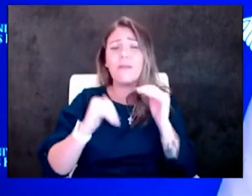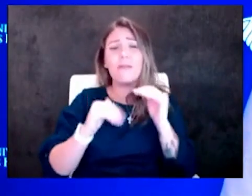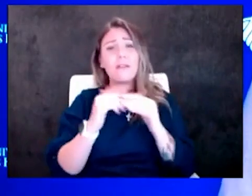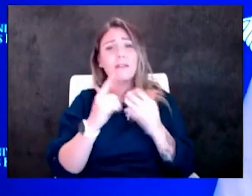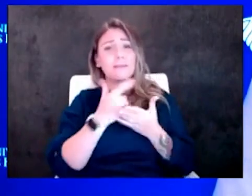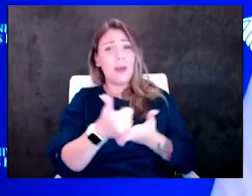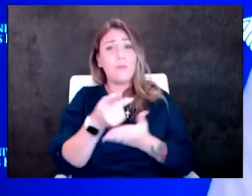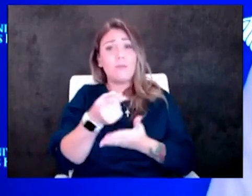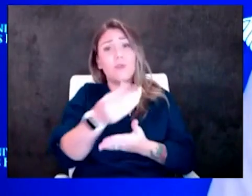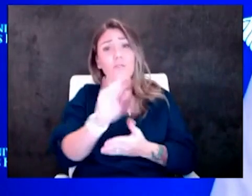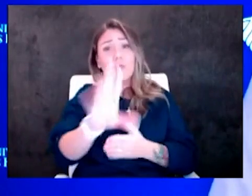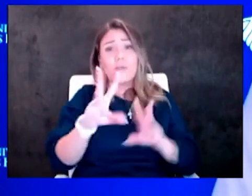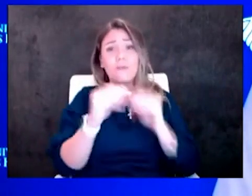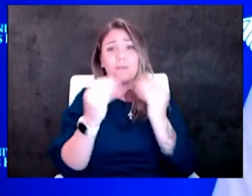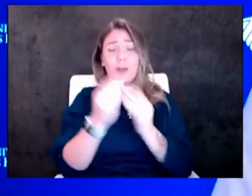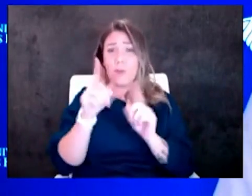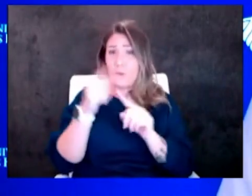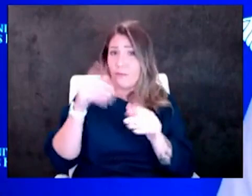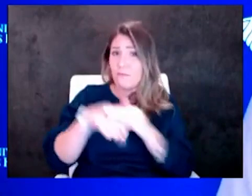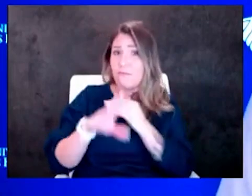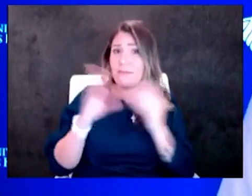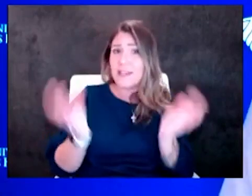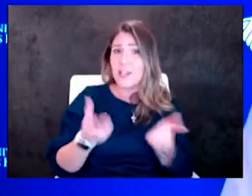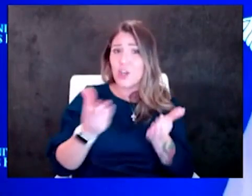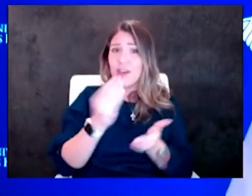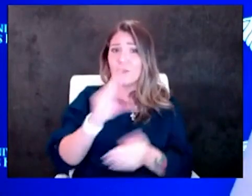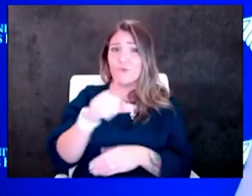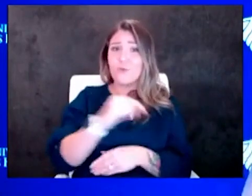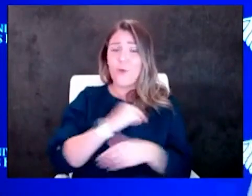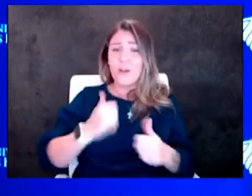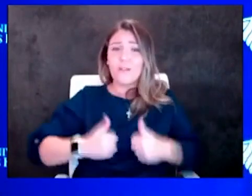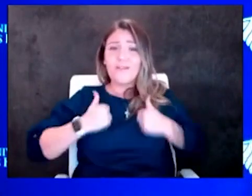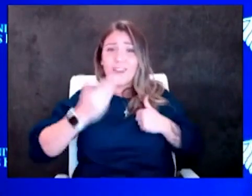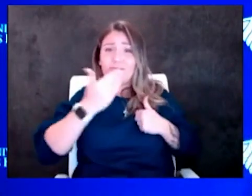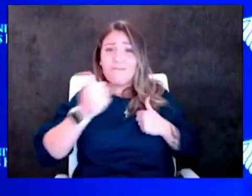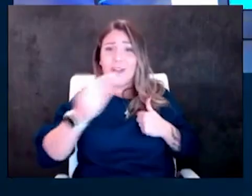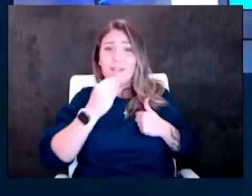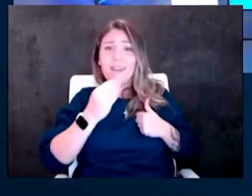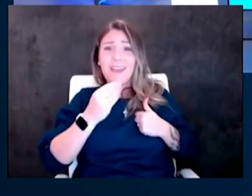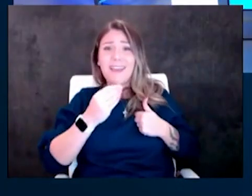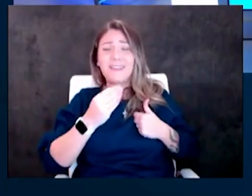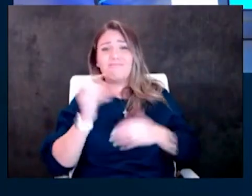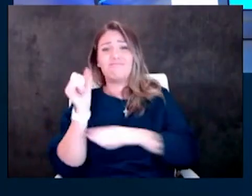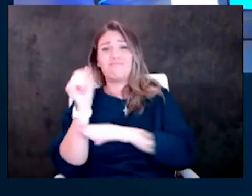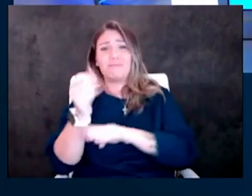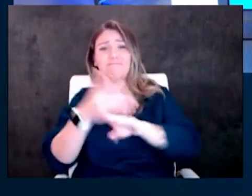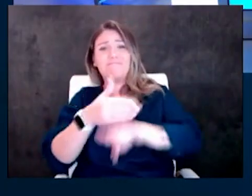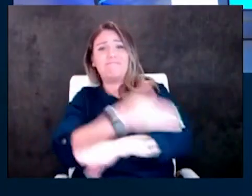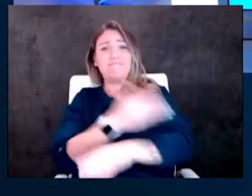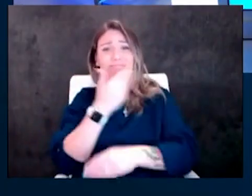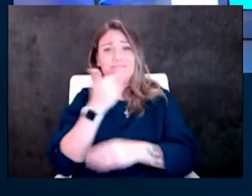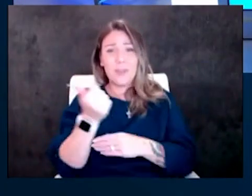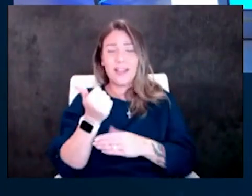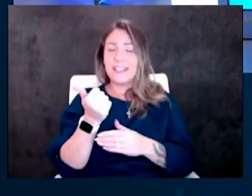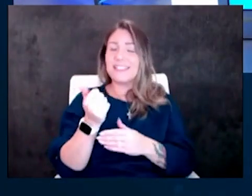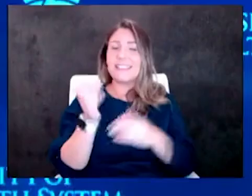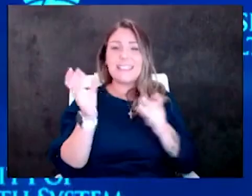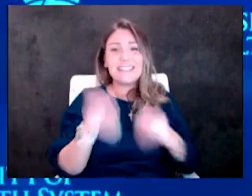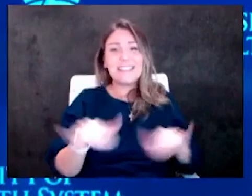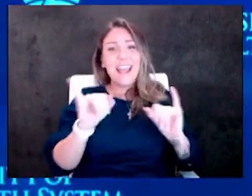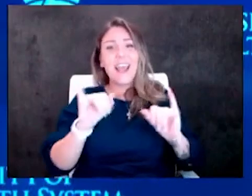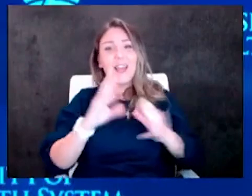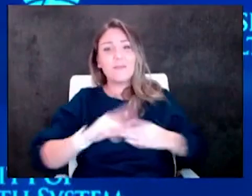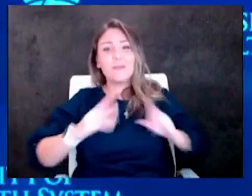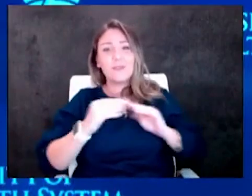family when you come in here, to help make your quality of life better and get you better. Isn't it the recurring story that together